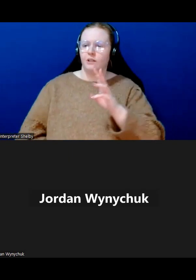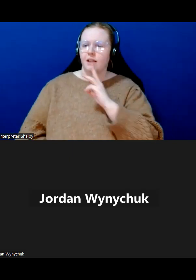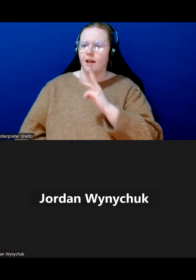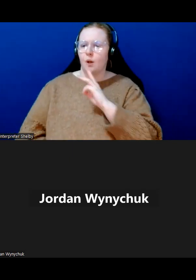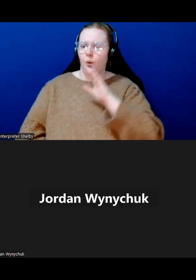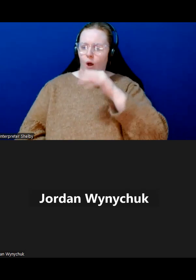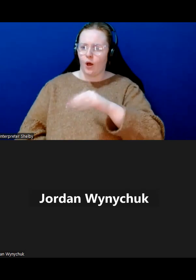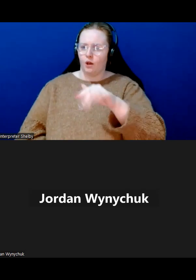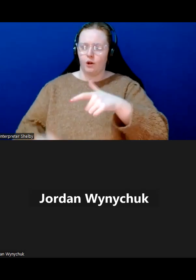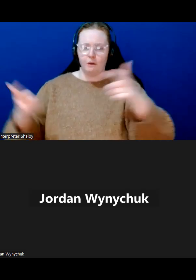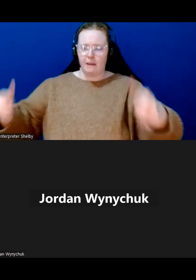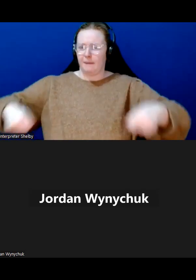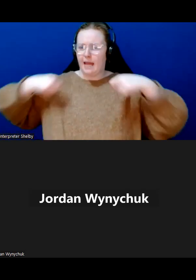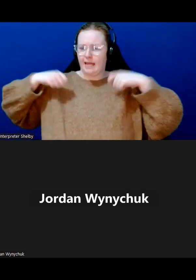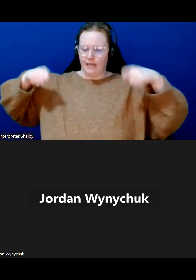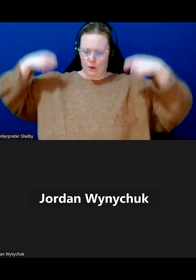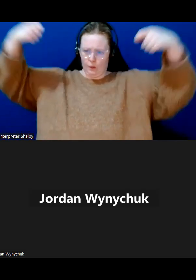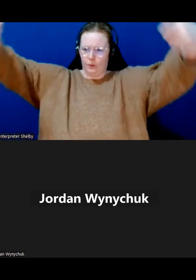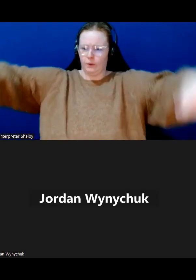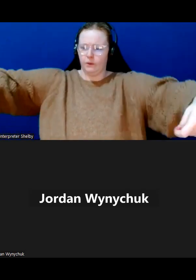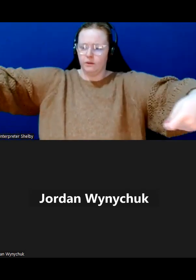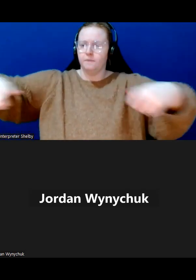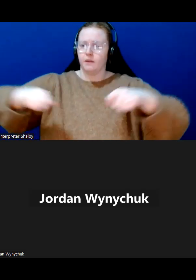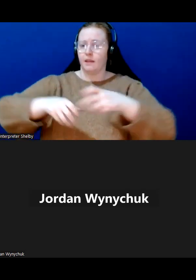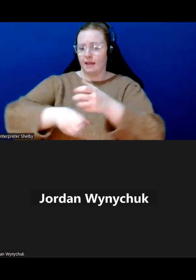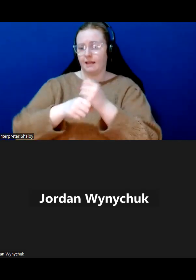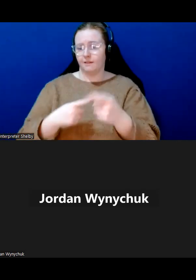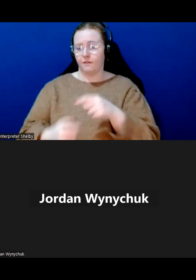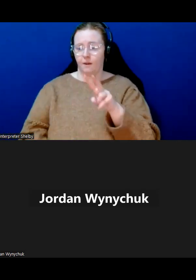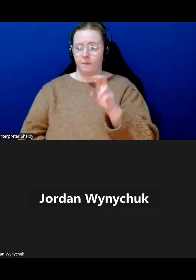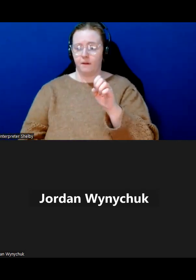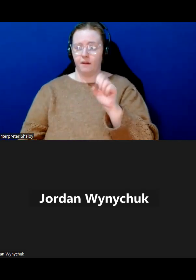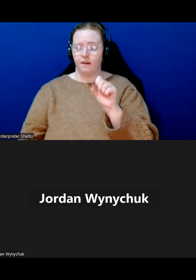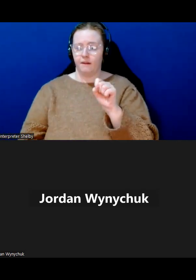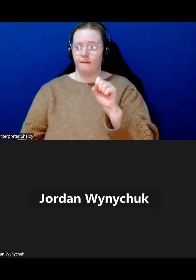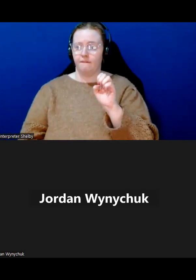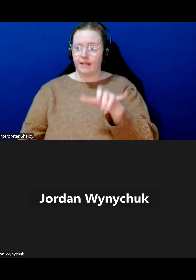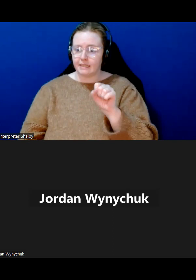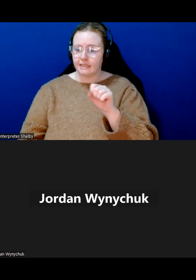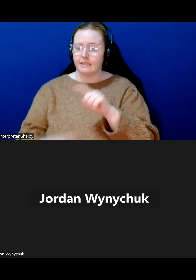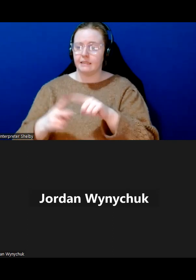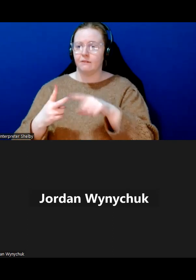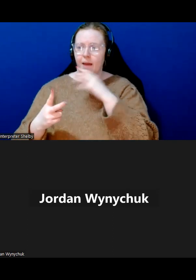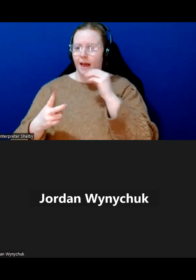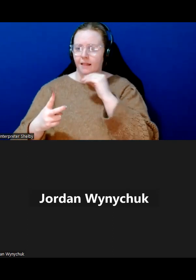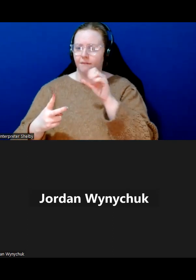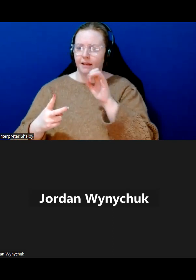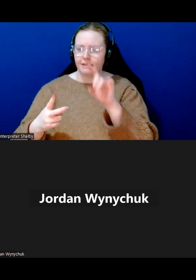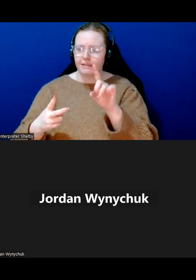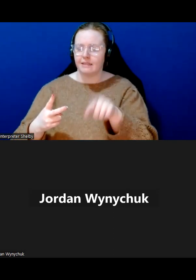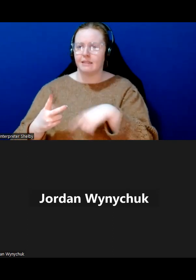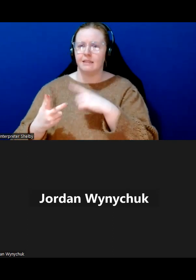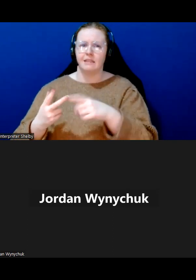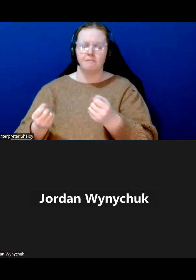huge blankets. But you can get them from Vessie's again. I know you can also get them from Halifax Seed. Bunch of